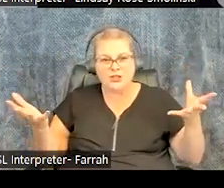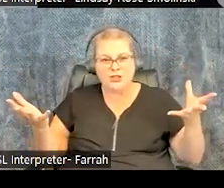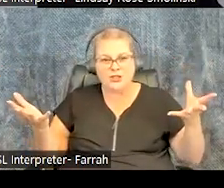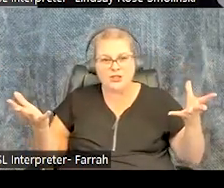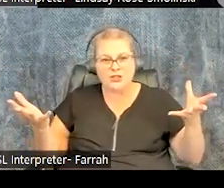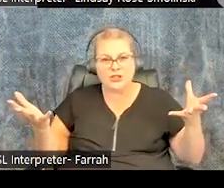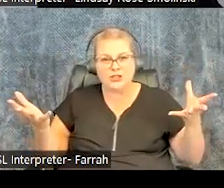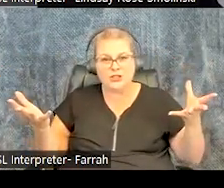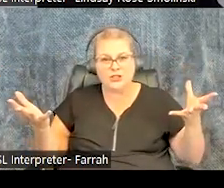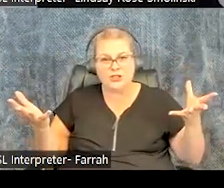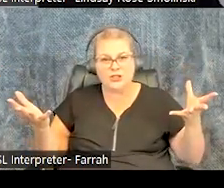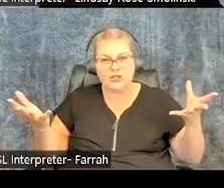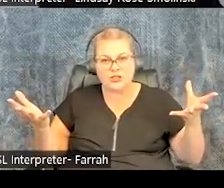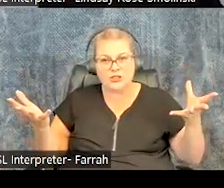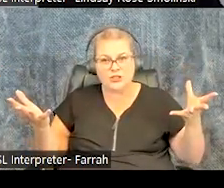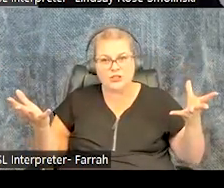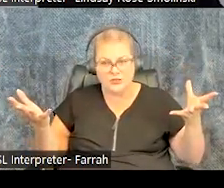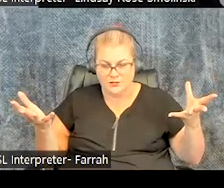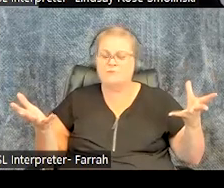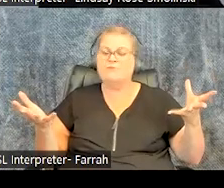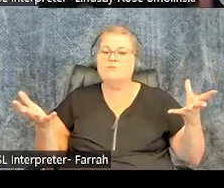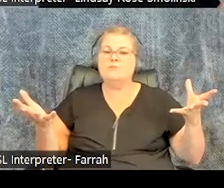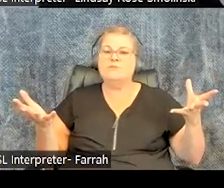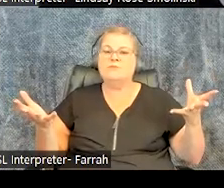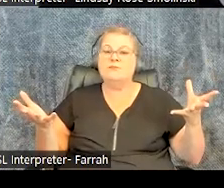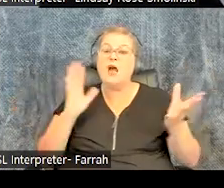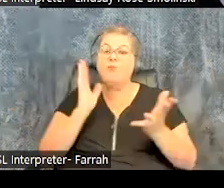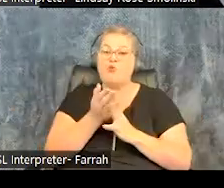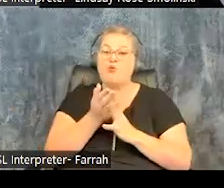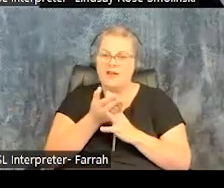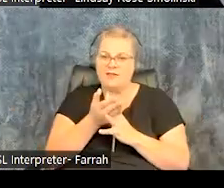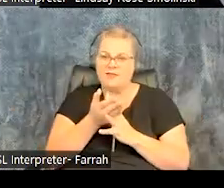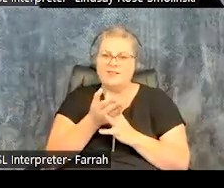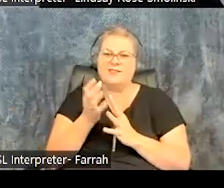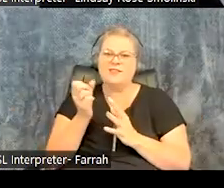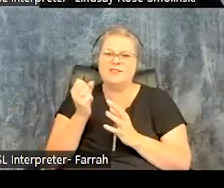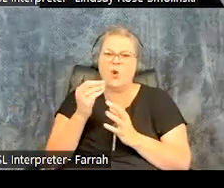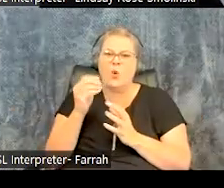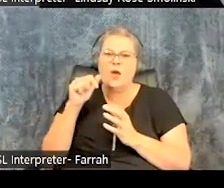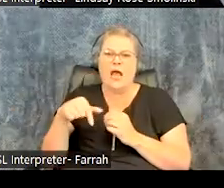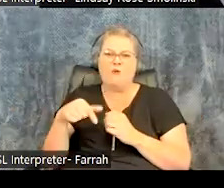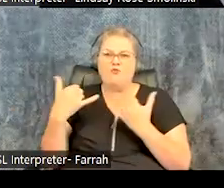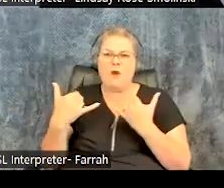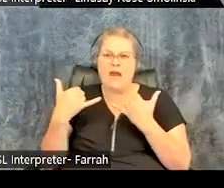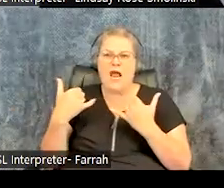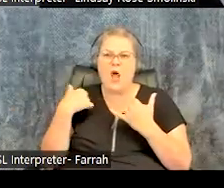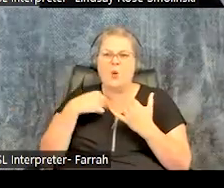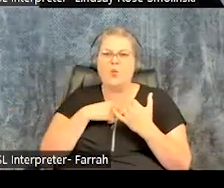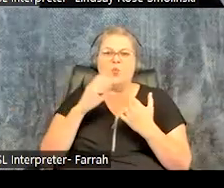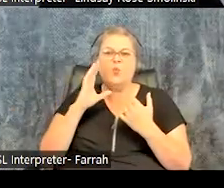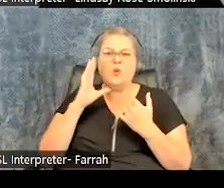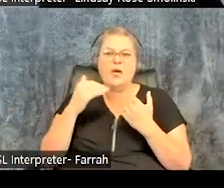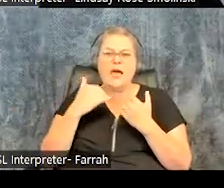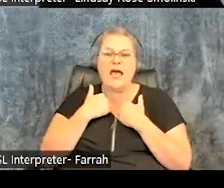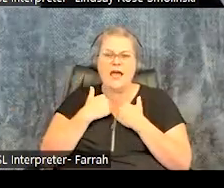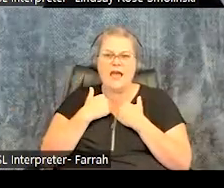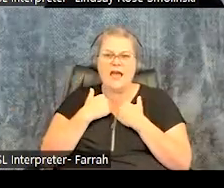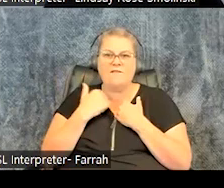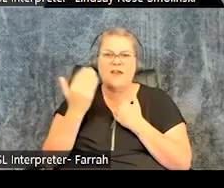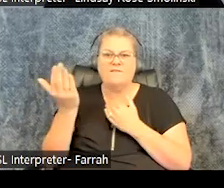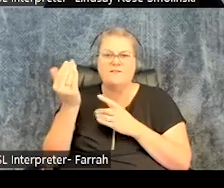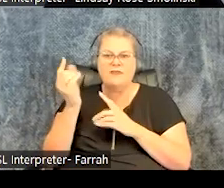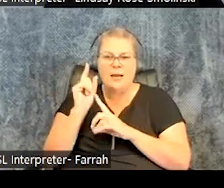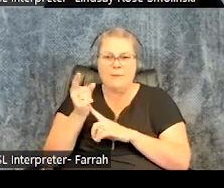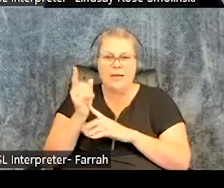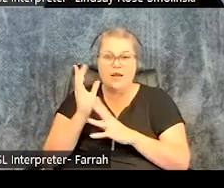All right, folks, we are heading to break. And at this point, we are going to have a 15-minute